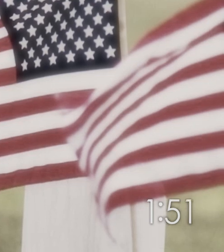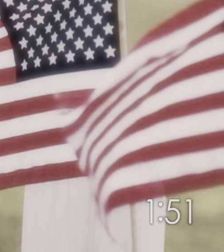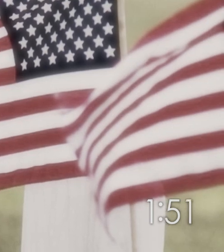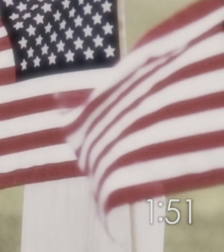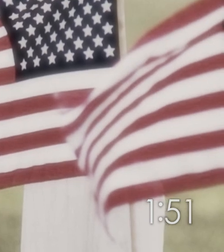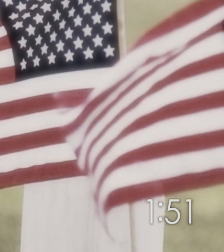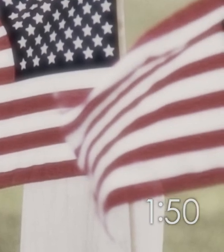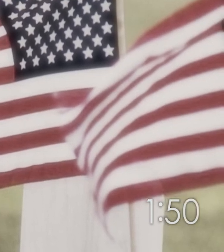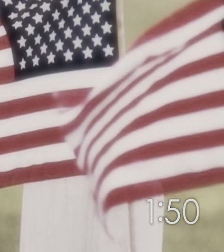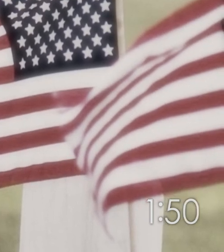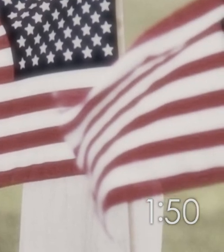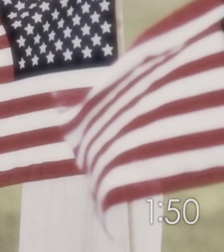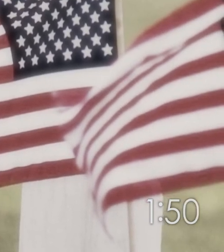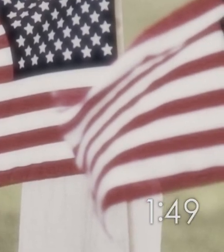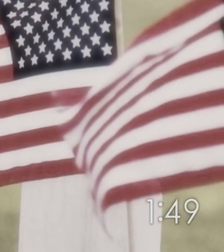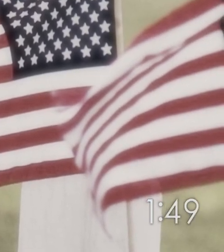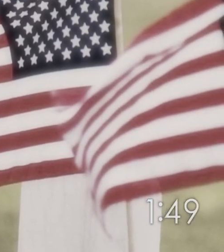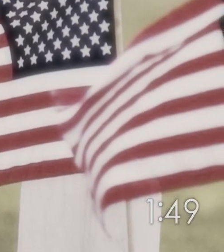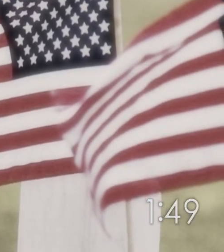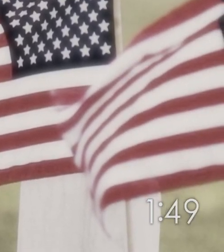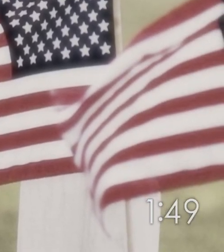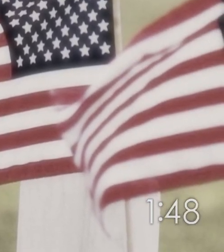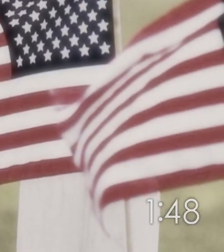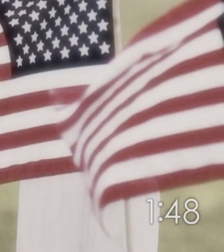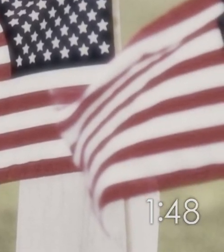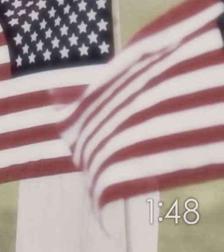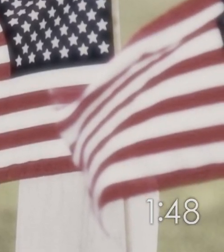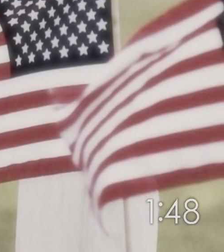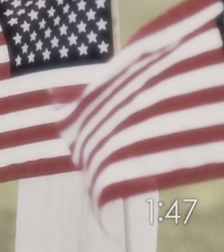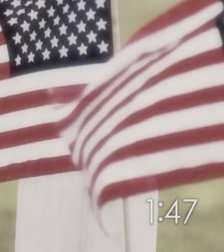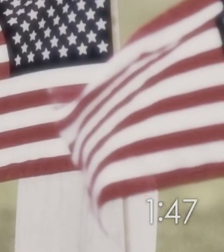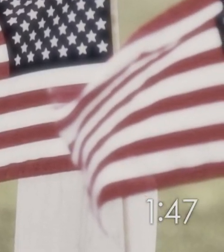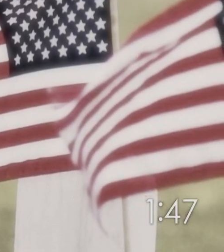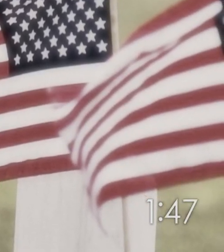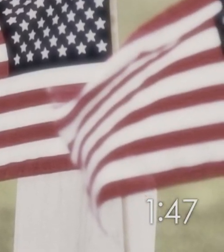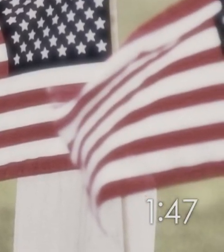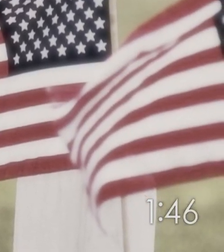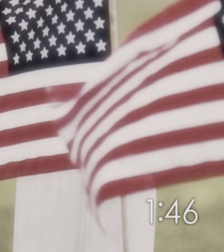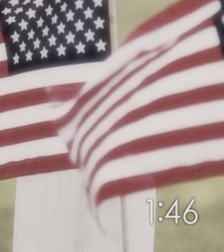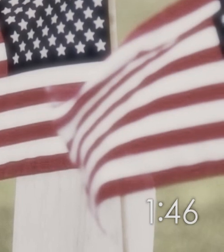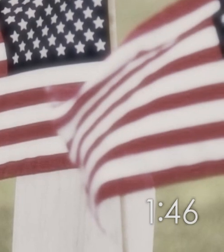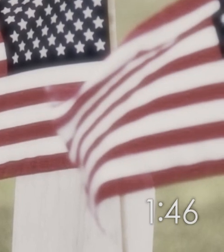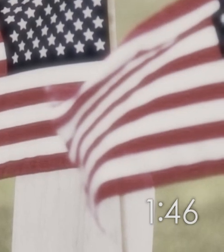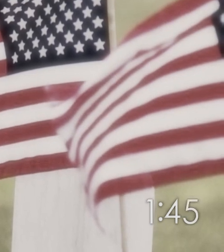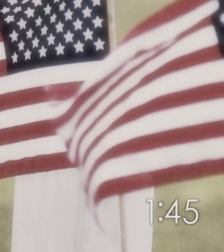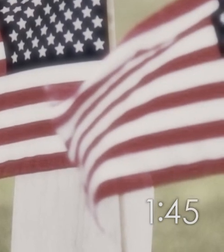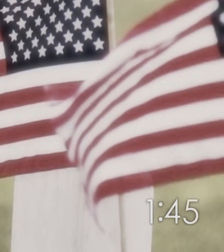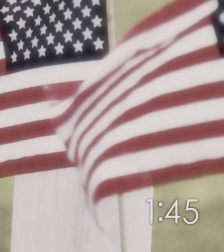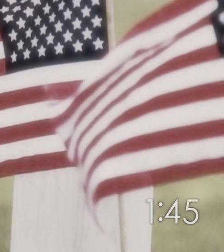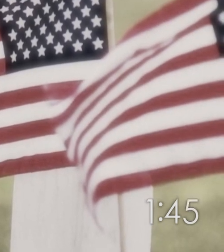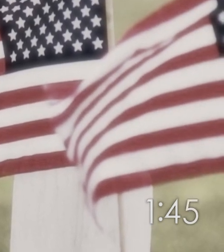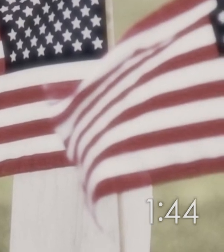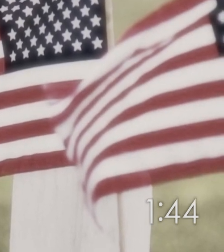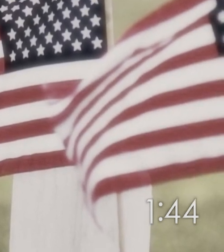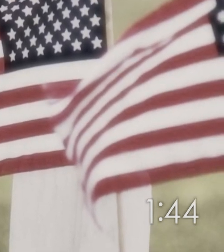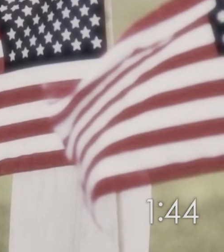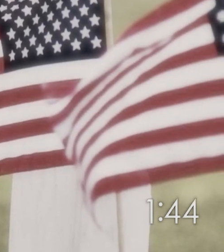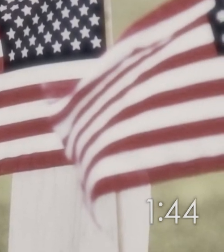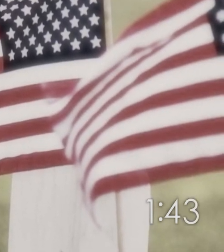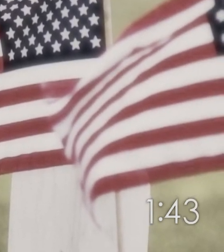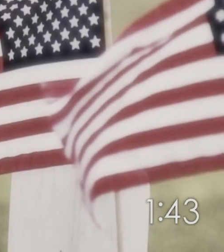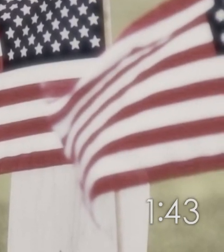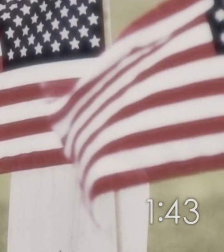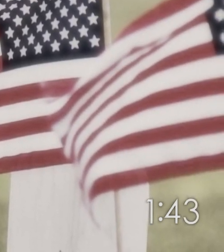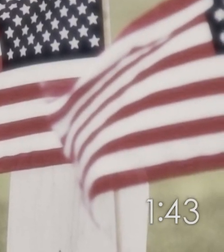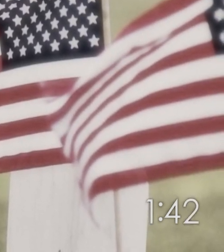Galatians 4:6 says, and so that we would know for sure that we are his true children, God released the spirit of sonship into our